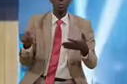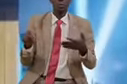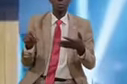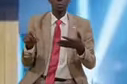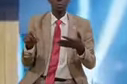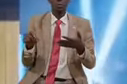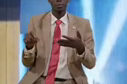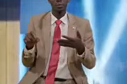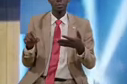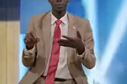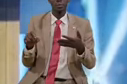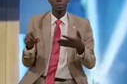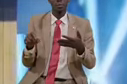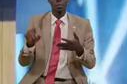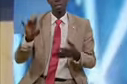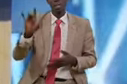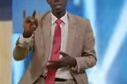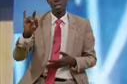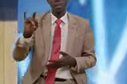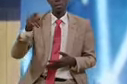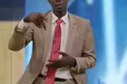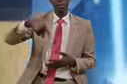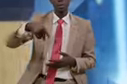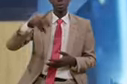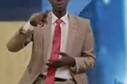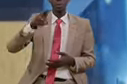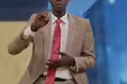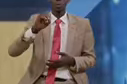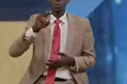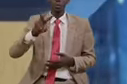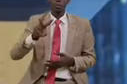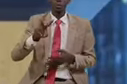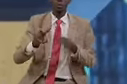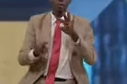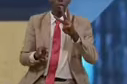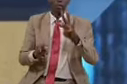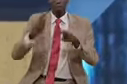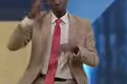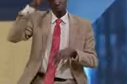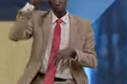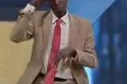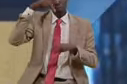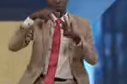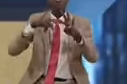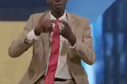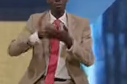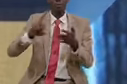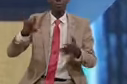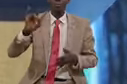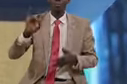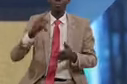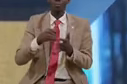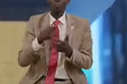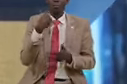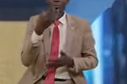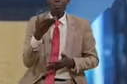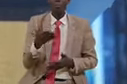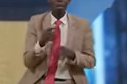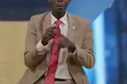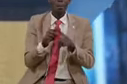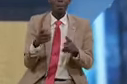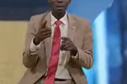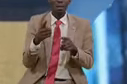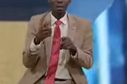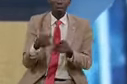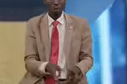from verse 18. Proverbs chapter 4. And we're looking at verse 18. It says, but the path